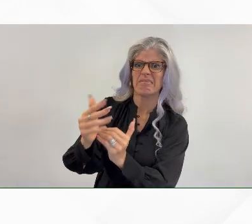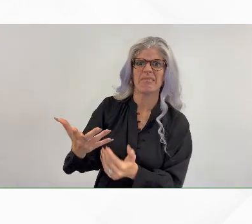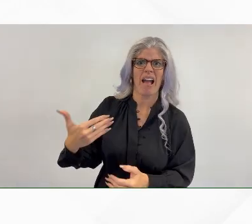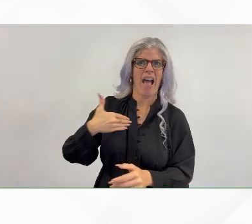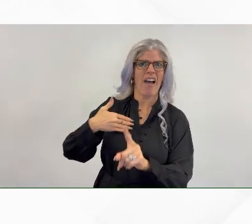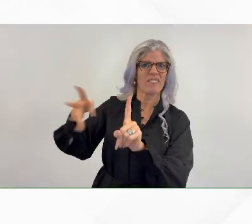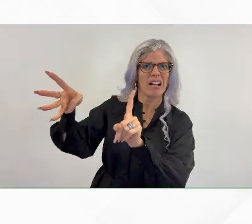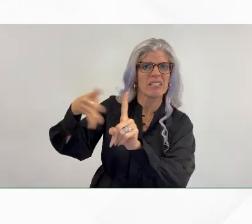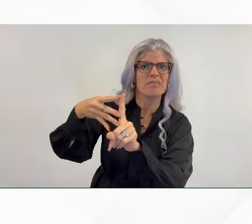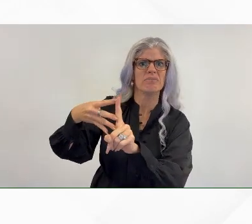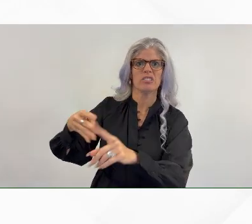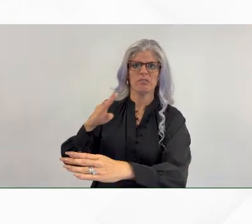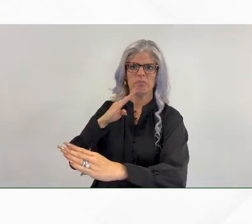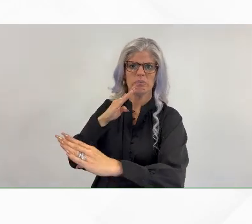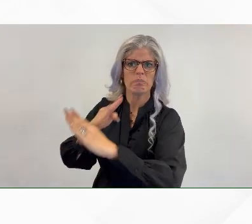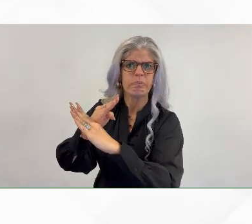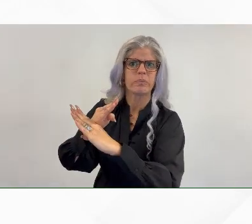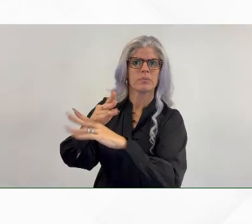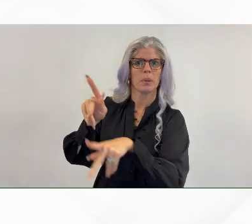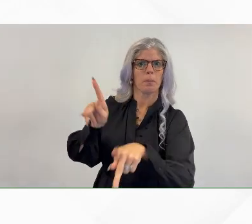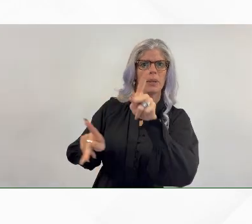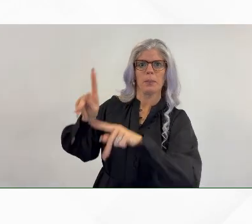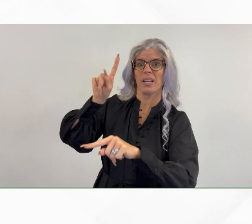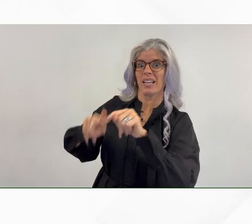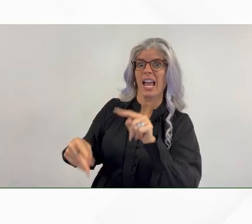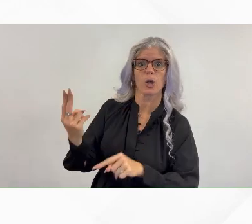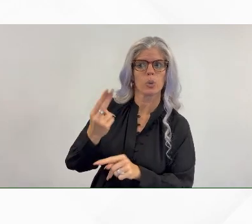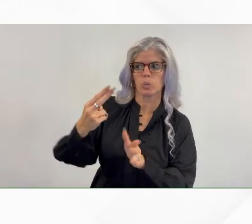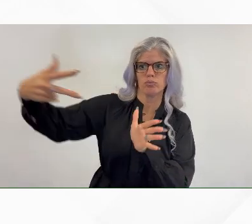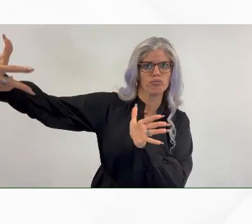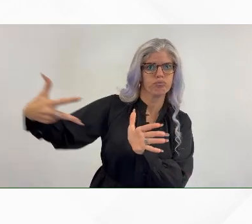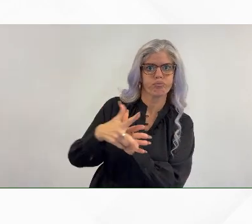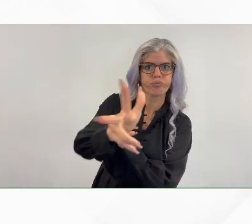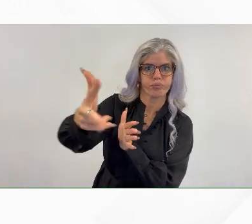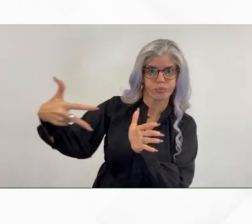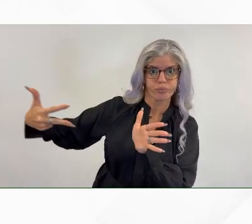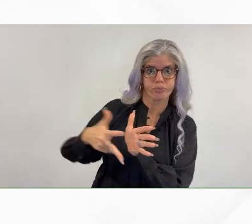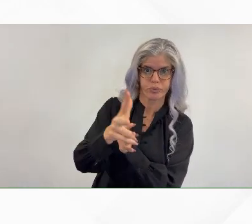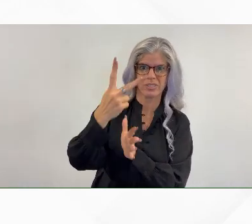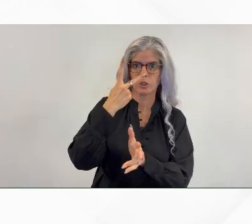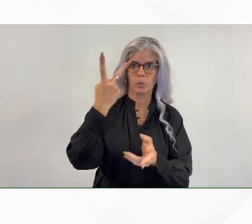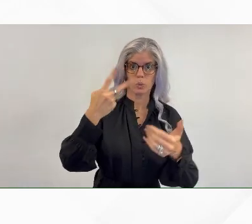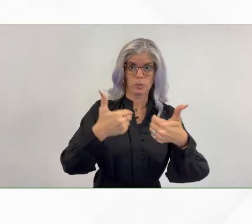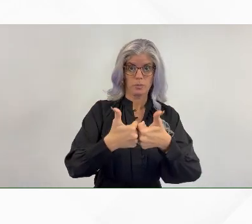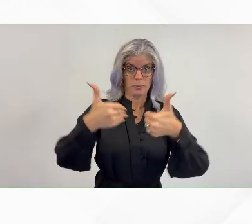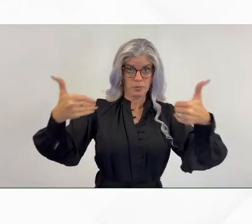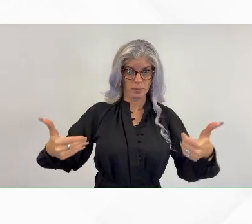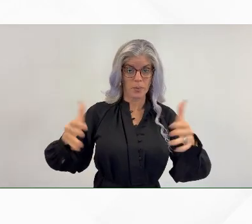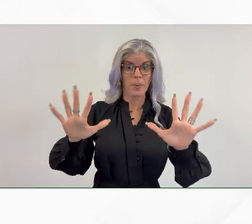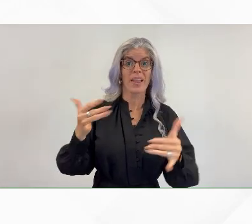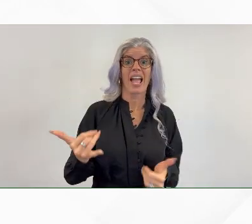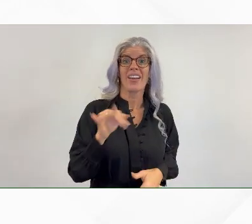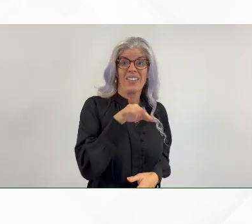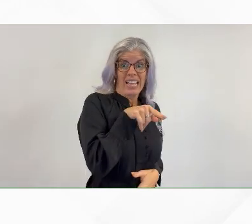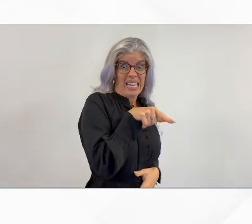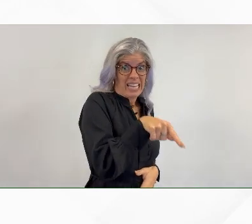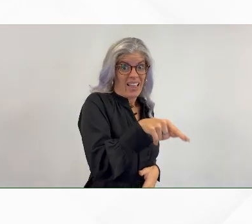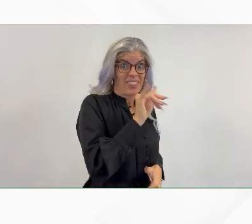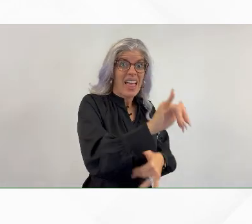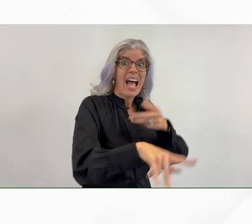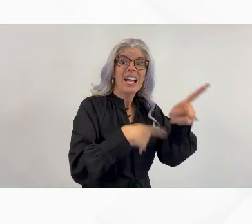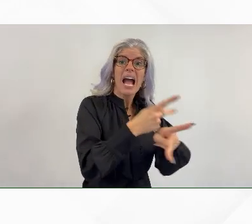including debris placed at the curbside by residents, is in the public interest, and the applicant is not required to submit